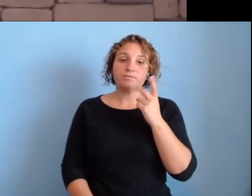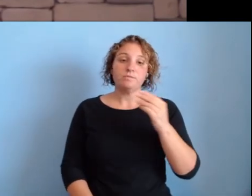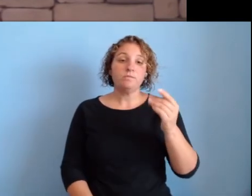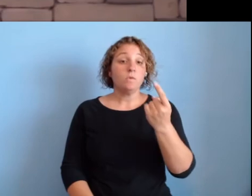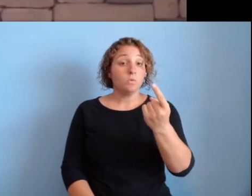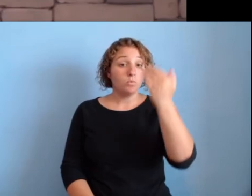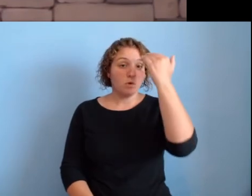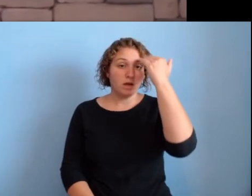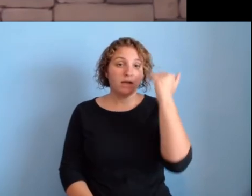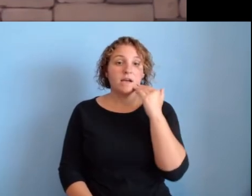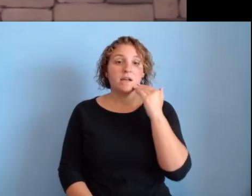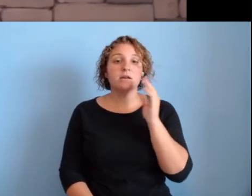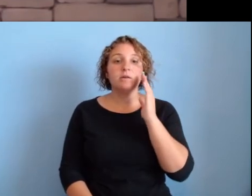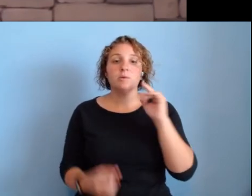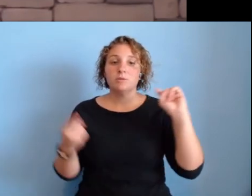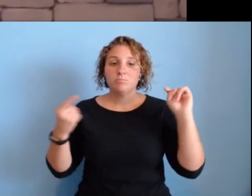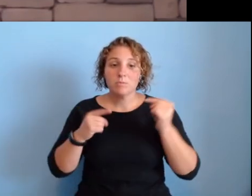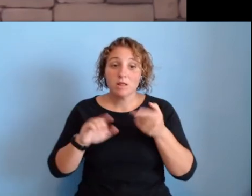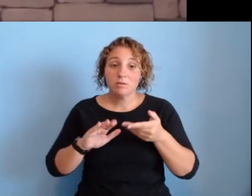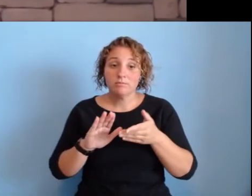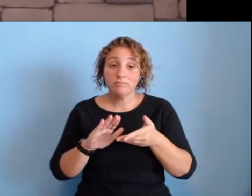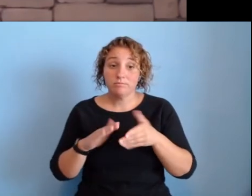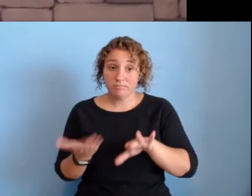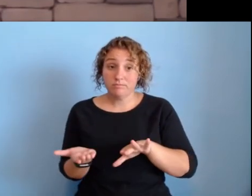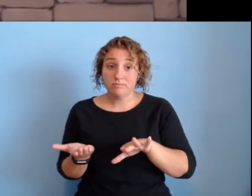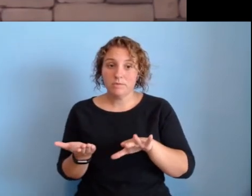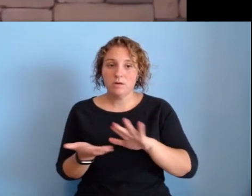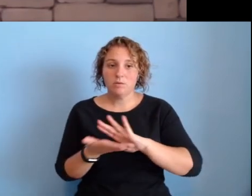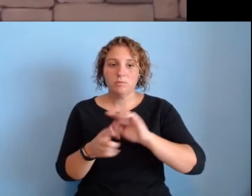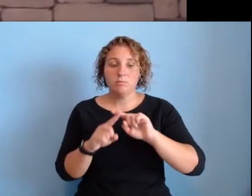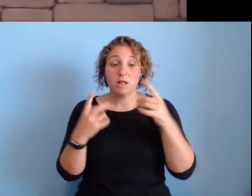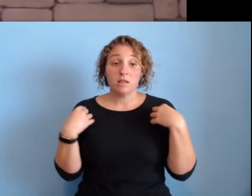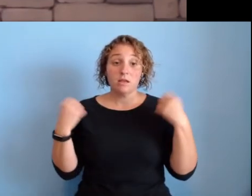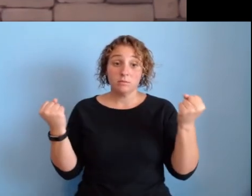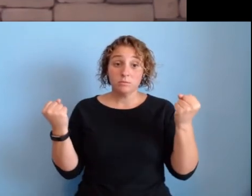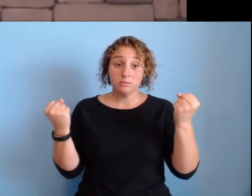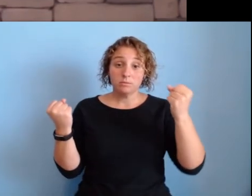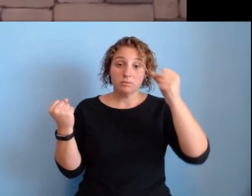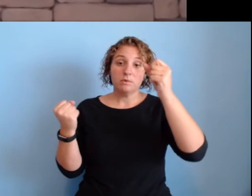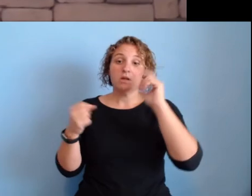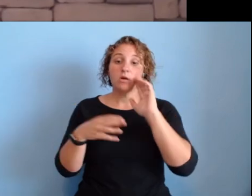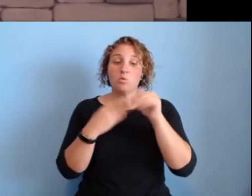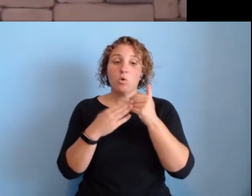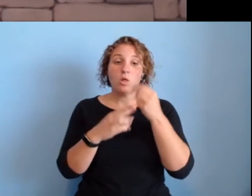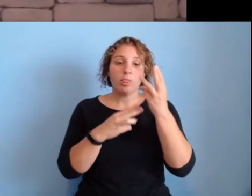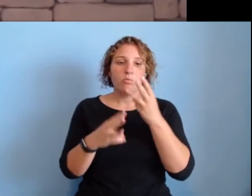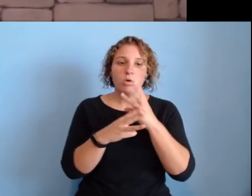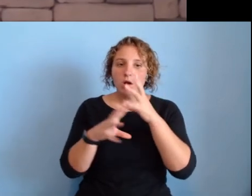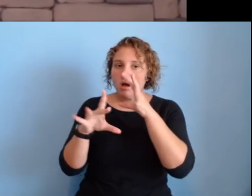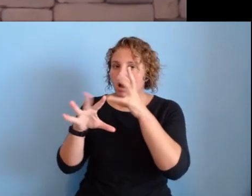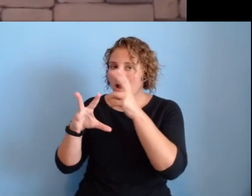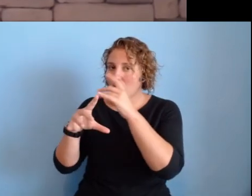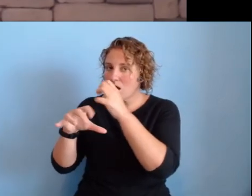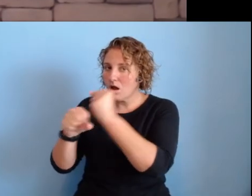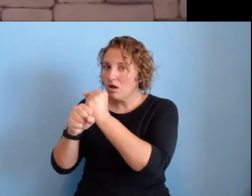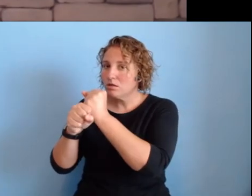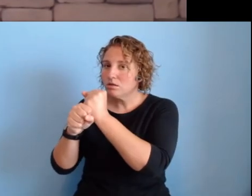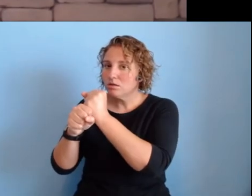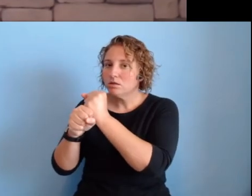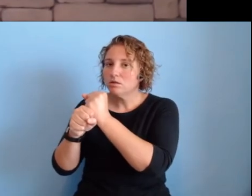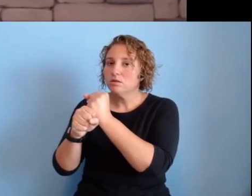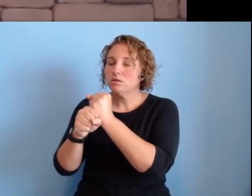as it were wounded to death. His deadly wound was healed. All the world wondered after the beast, the Antichrist.